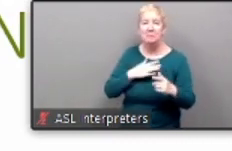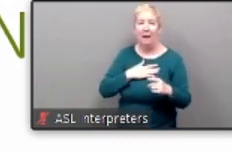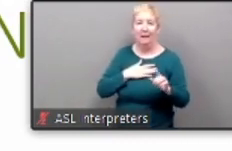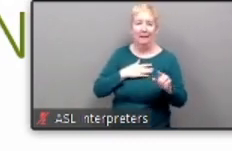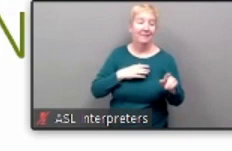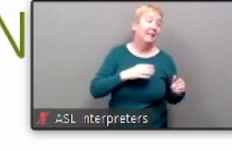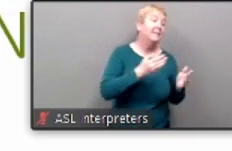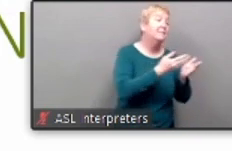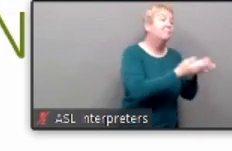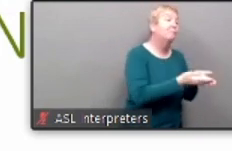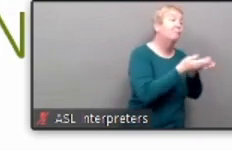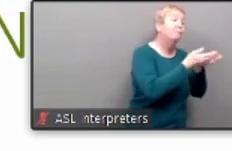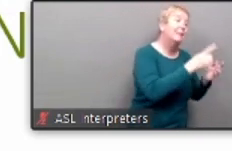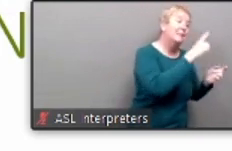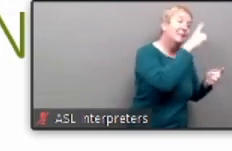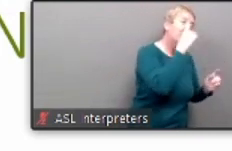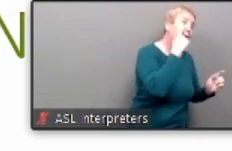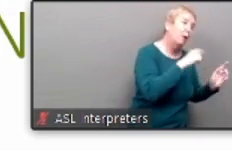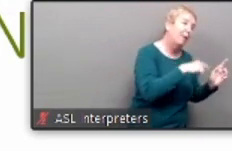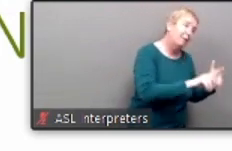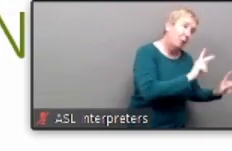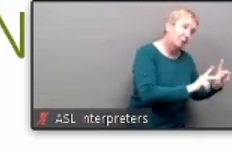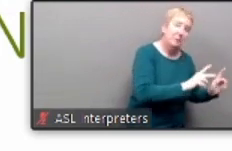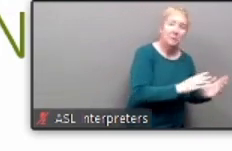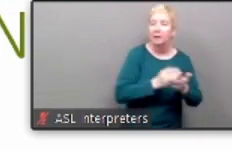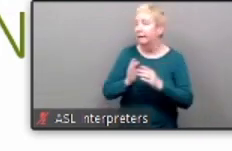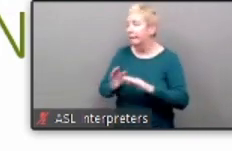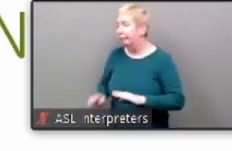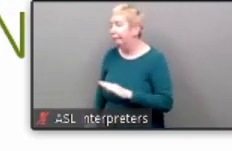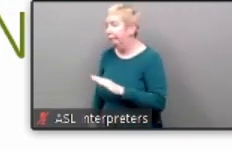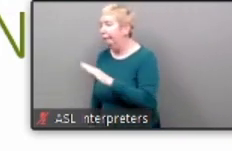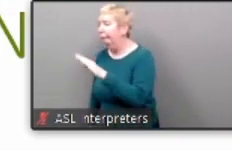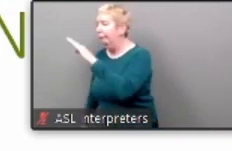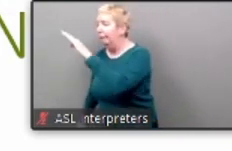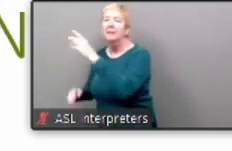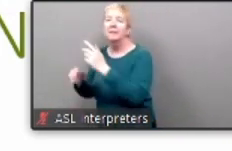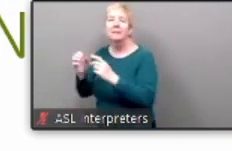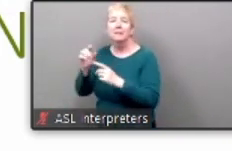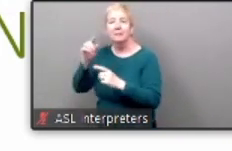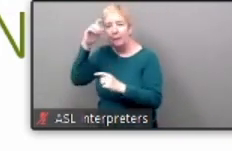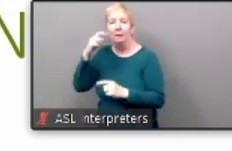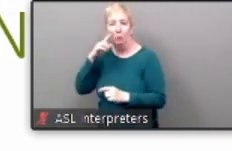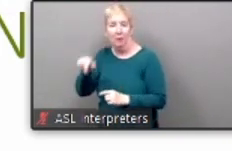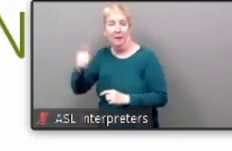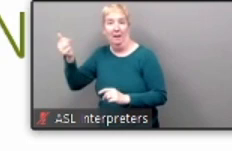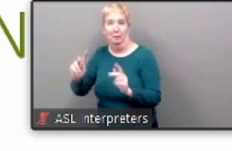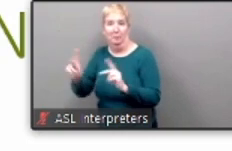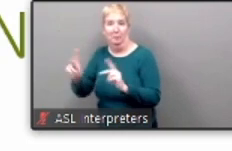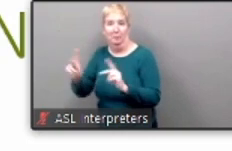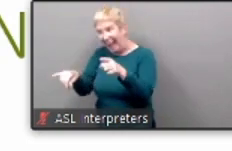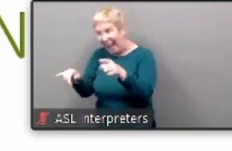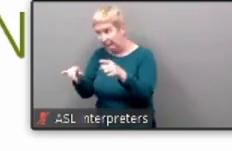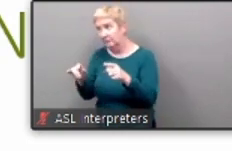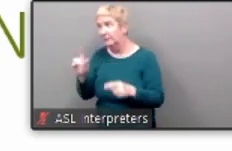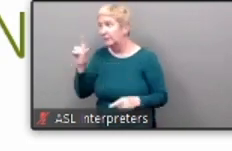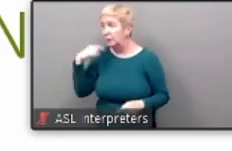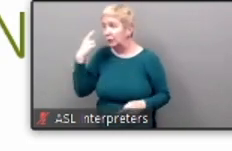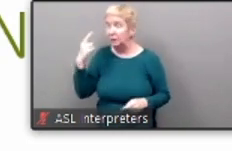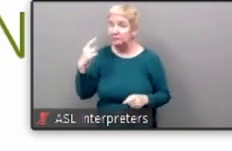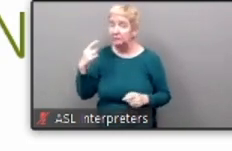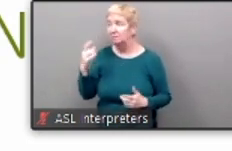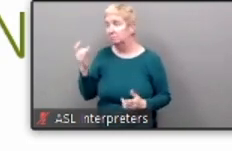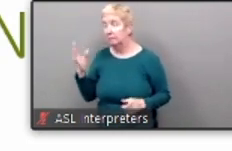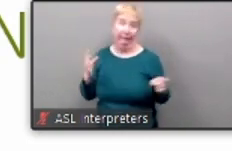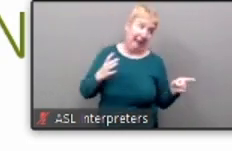unvaccinated people. I don't know about you, but the left side of this slide looks particularly more attractive